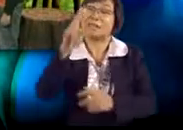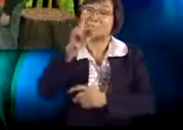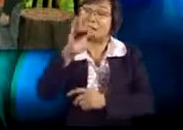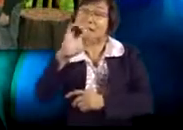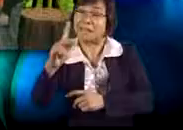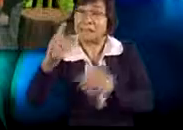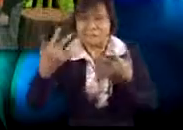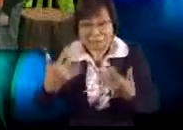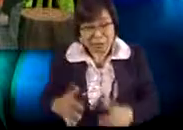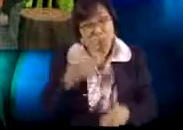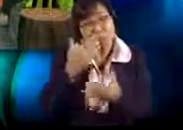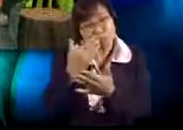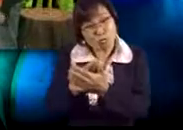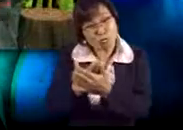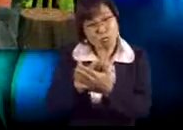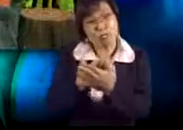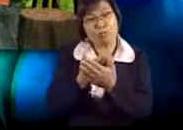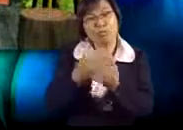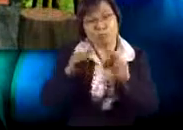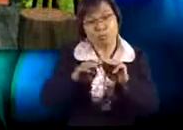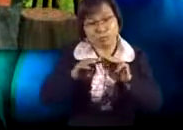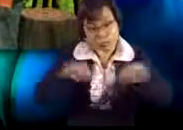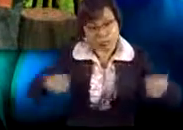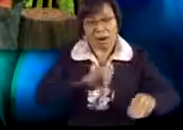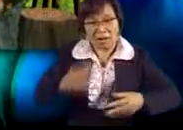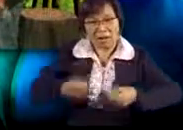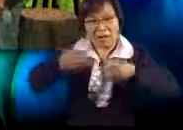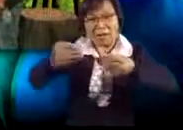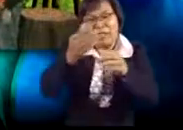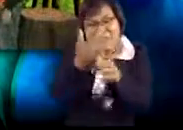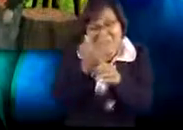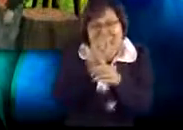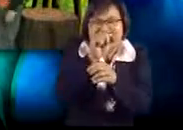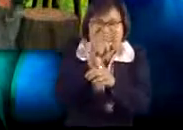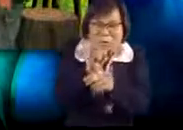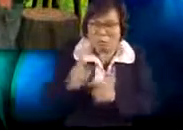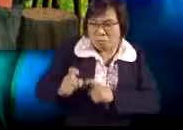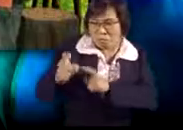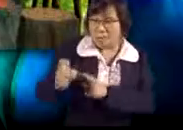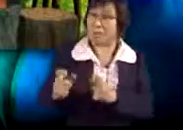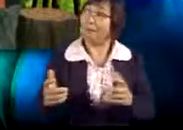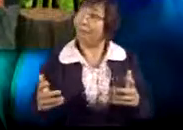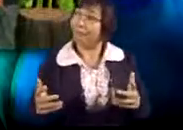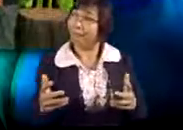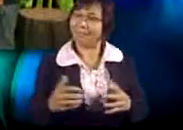Nick, since you have been such a good pupil, I would like to give you this little present. Huh?